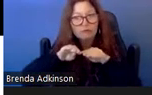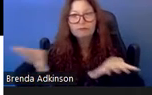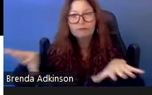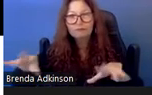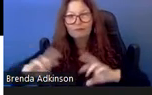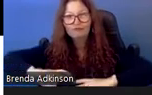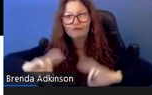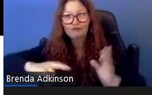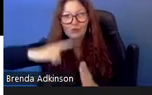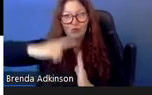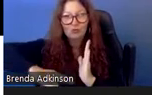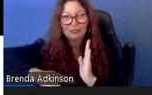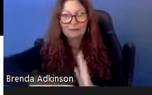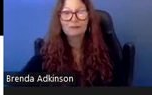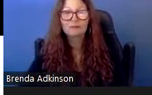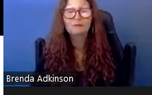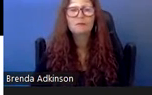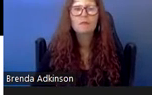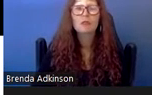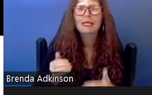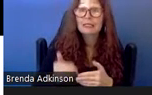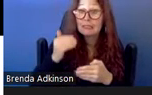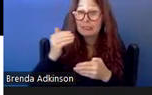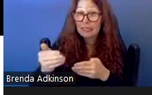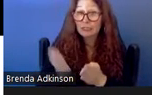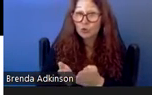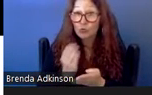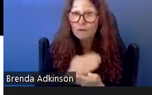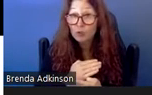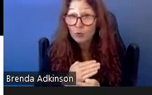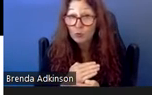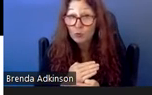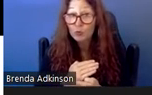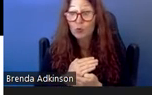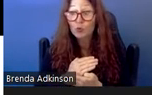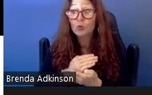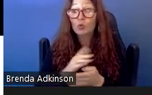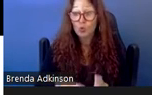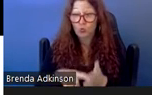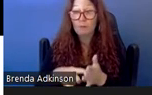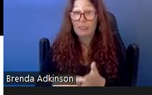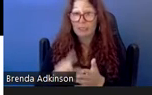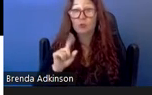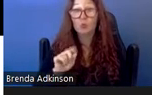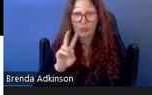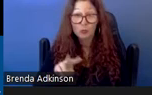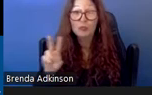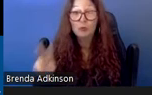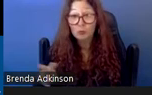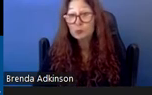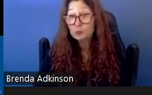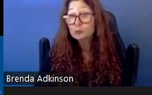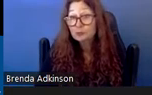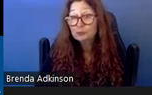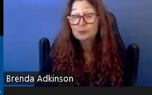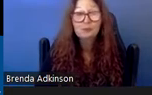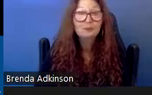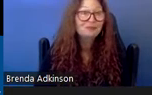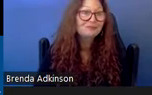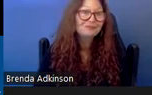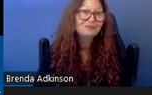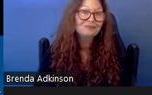then our next review will occur in the cycle and it's scheduled to begin in 2022. Next slide, please.